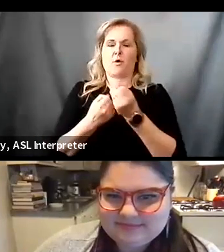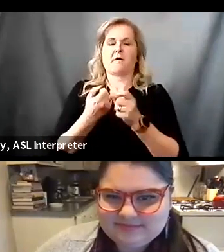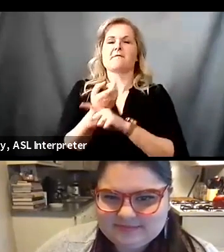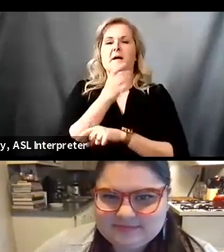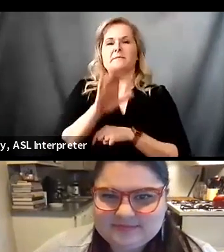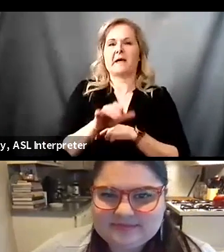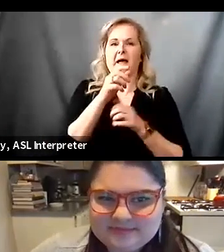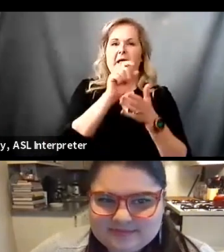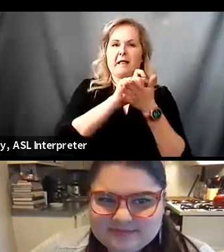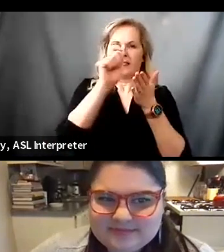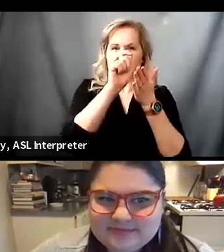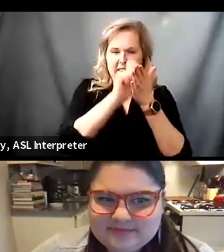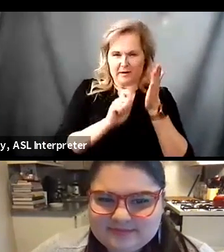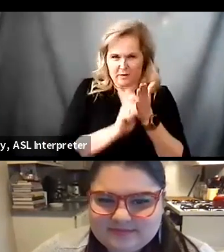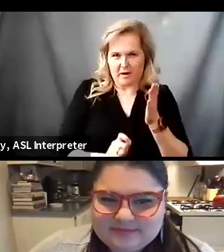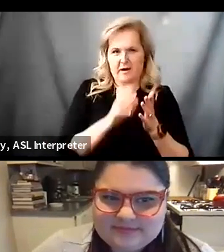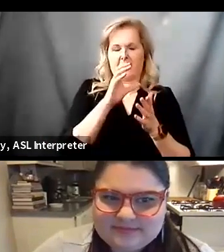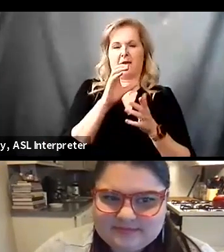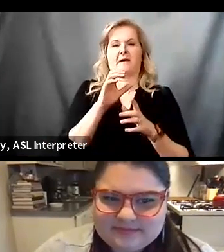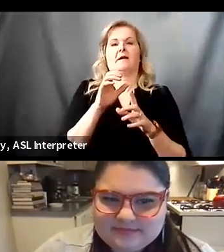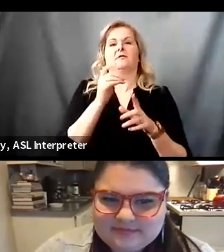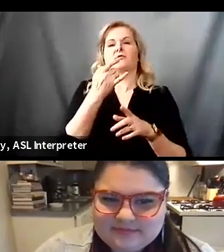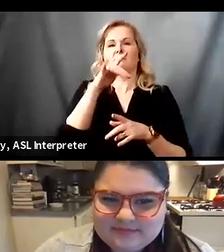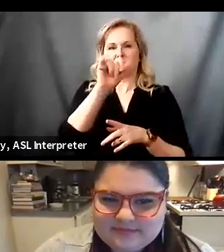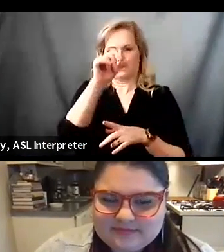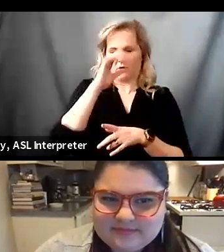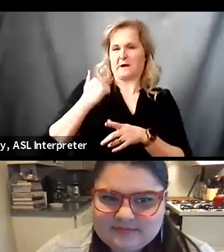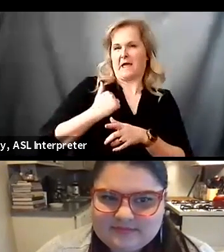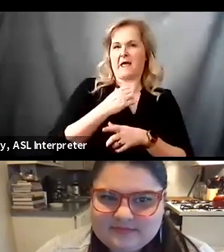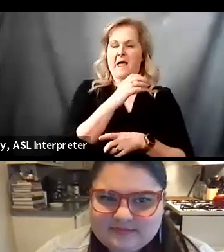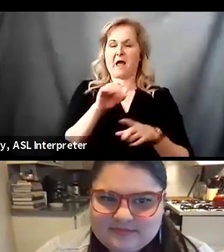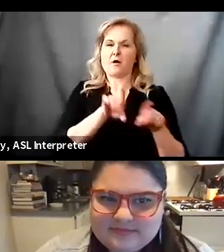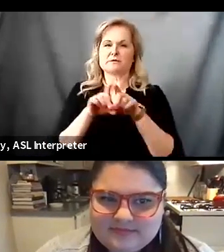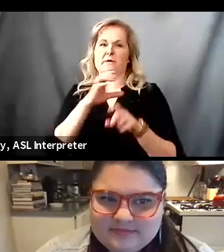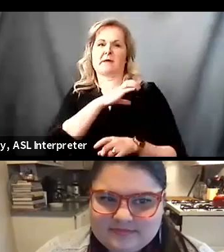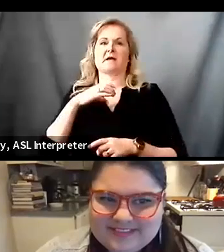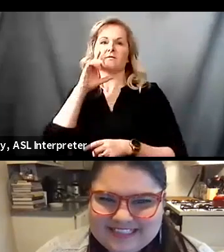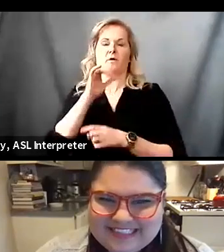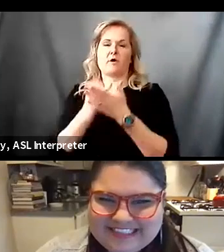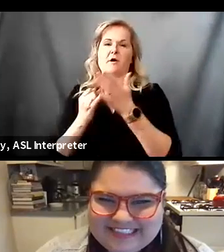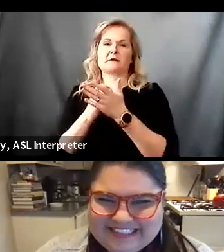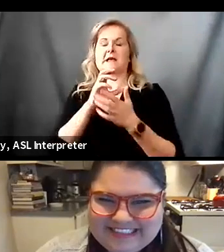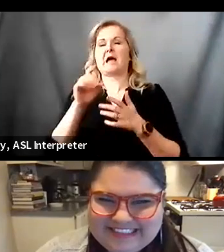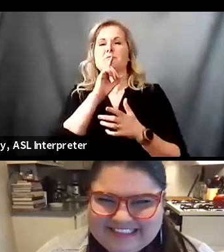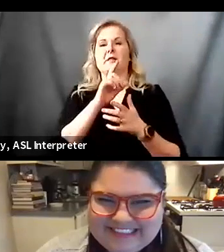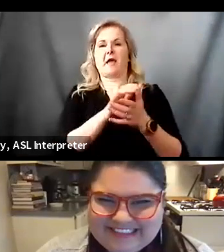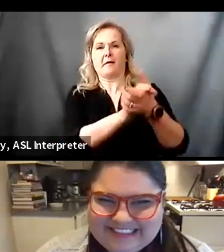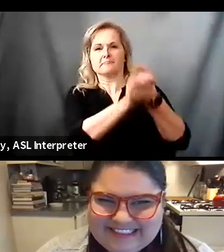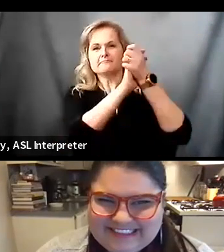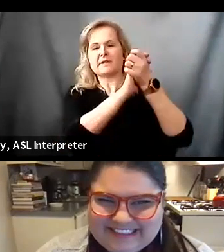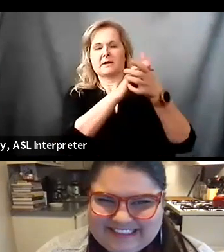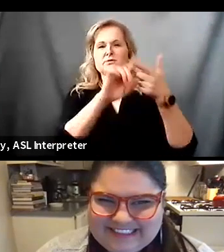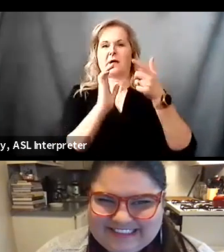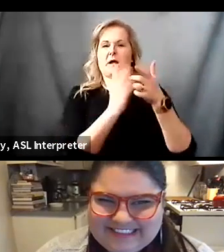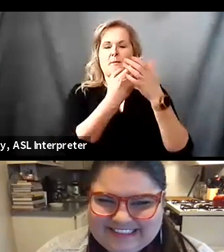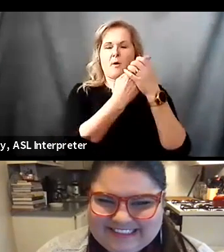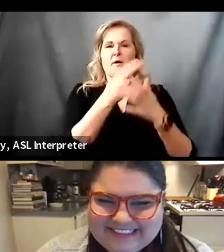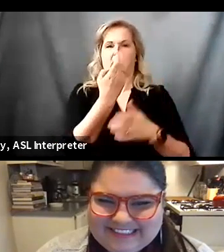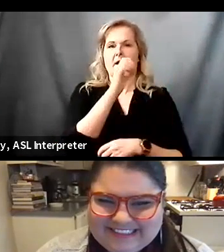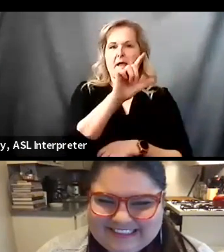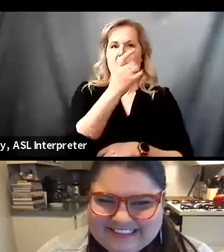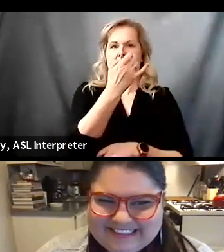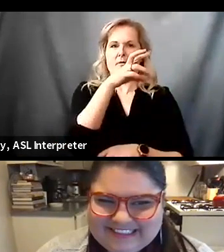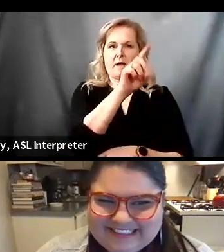dramaturgs of the Americas and the Canada Council for the Arts. And of course, huge shout out to our partner HowlRound, which is live